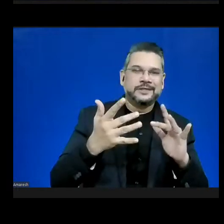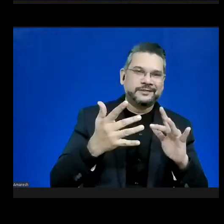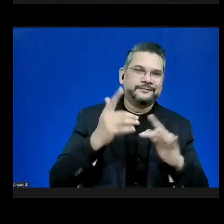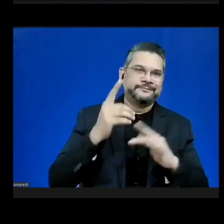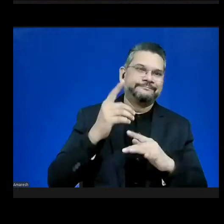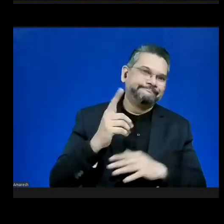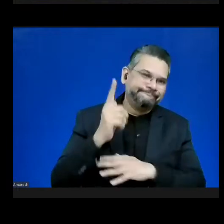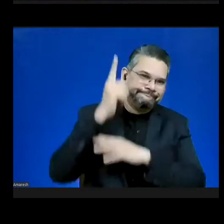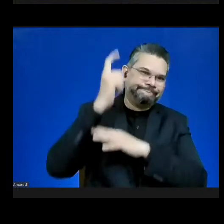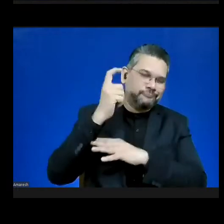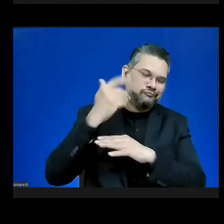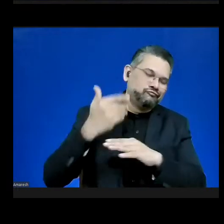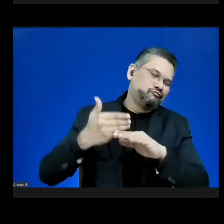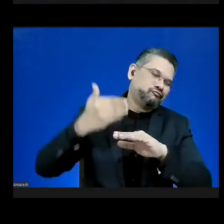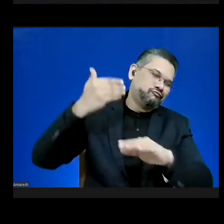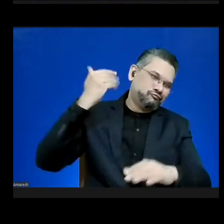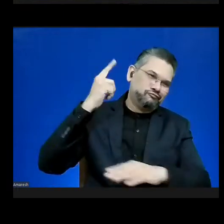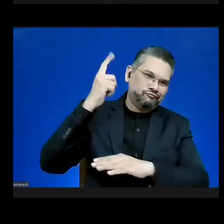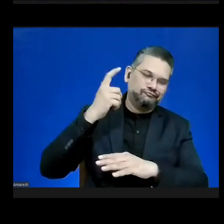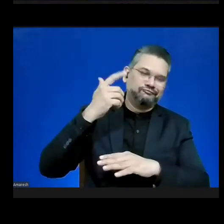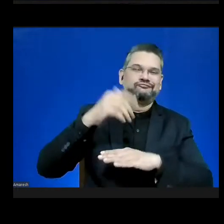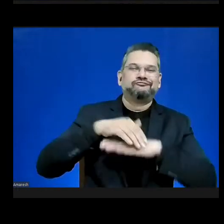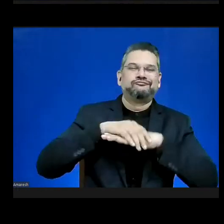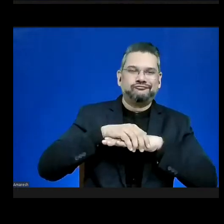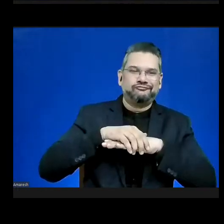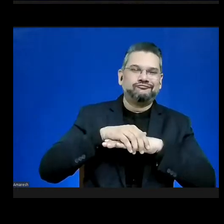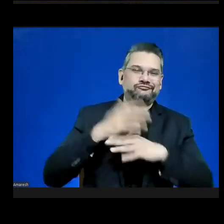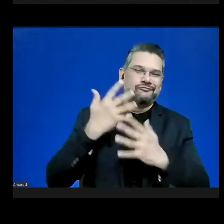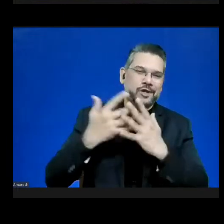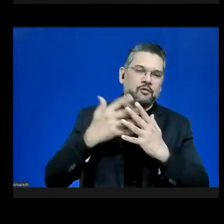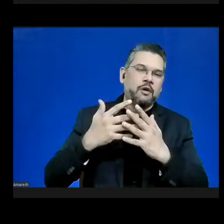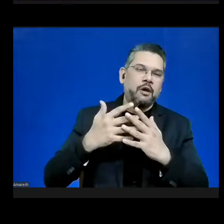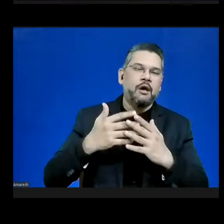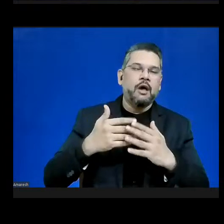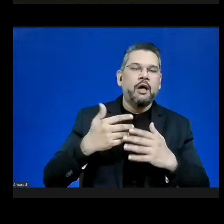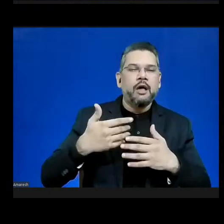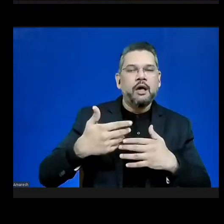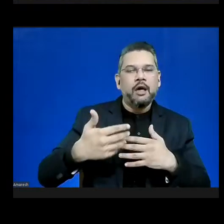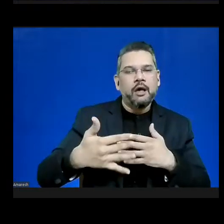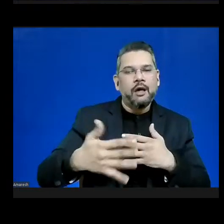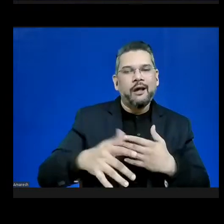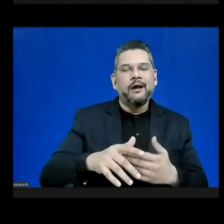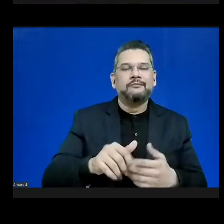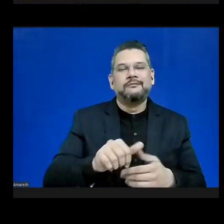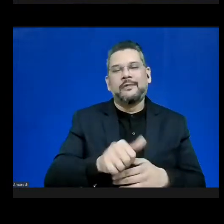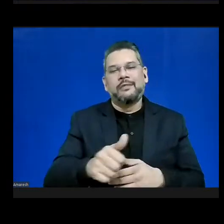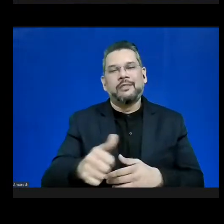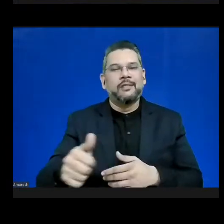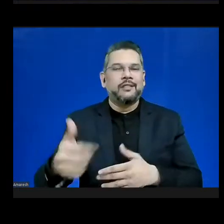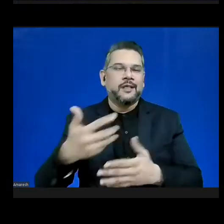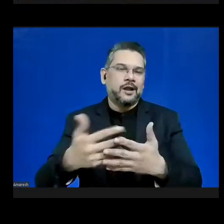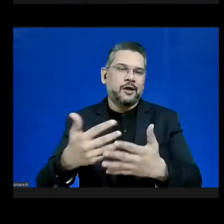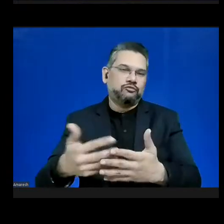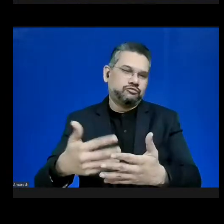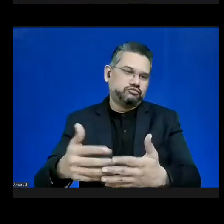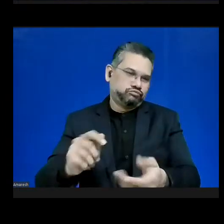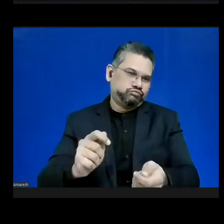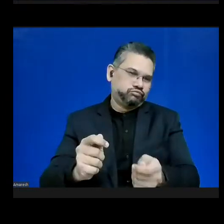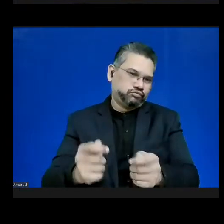English as its main language, followed by other languages. So we should be very sure that